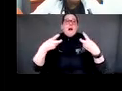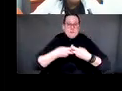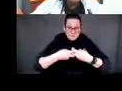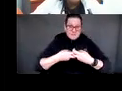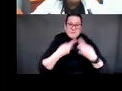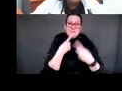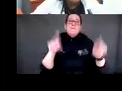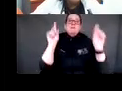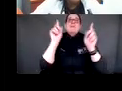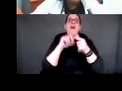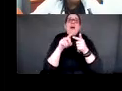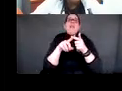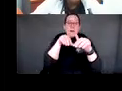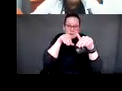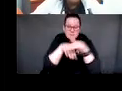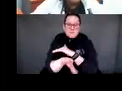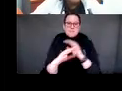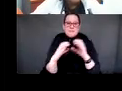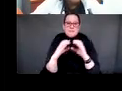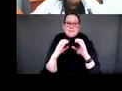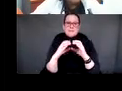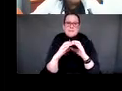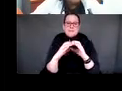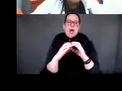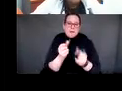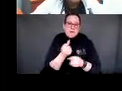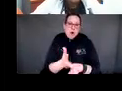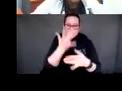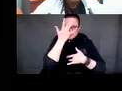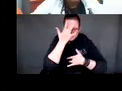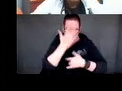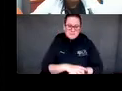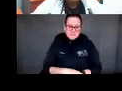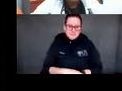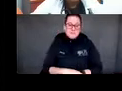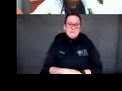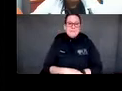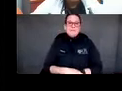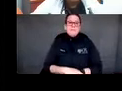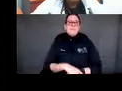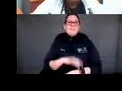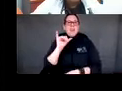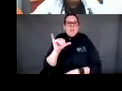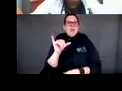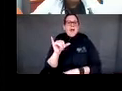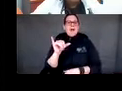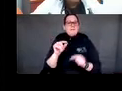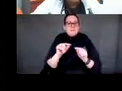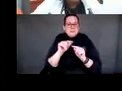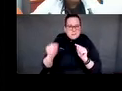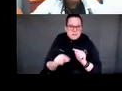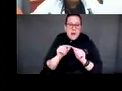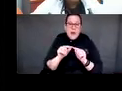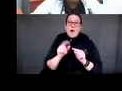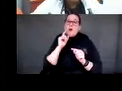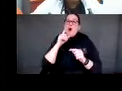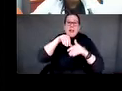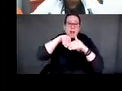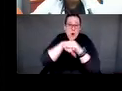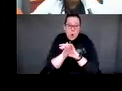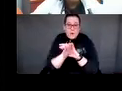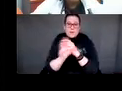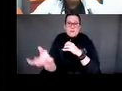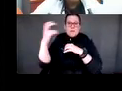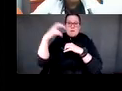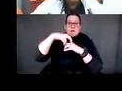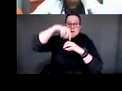virus to enter into the cell, and now the cell is infected. And that infection cycle creates more viruses, which are then continue